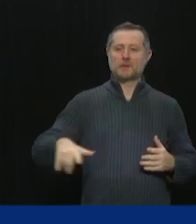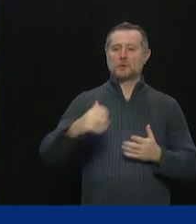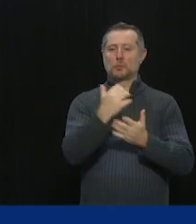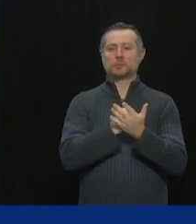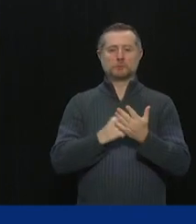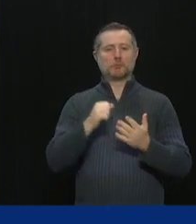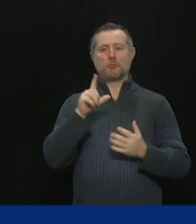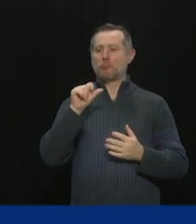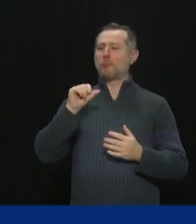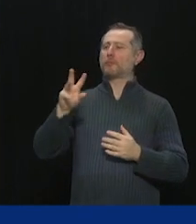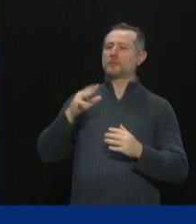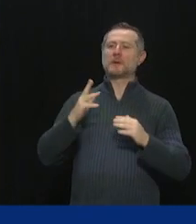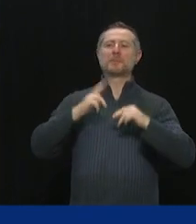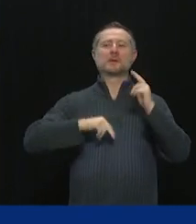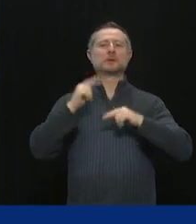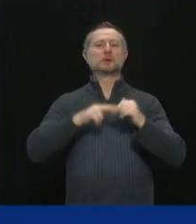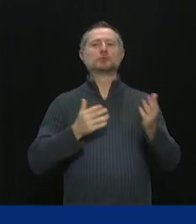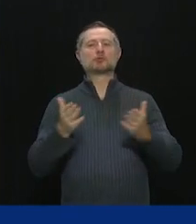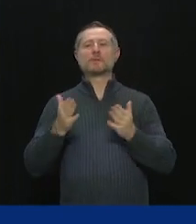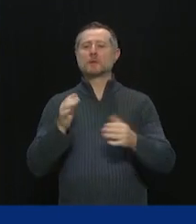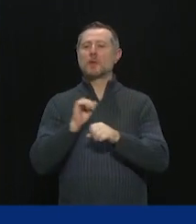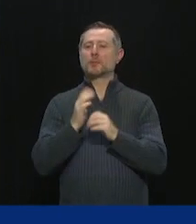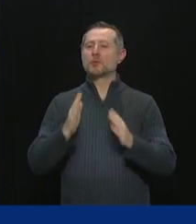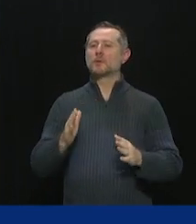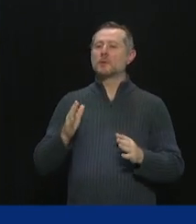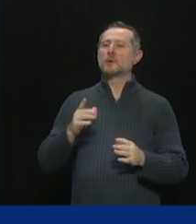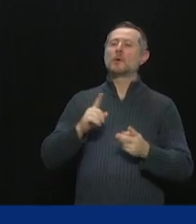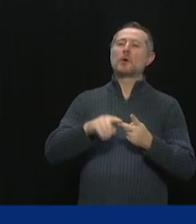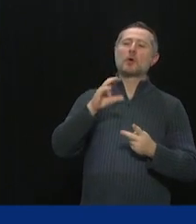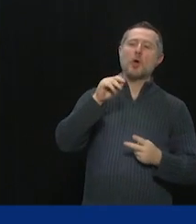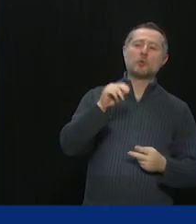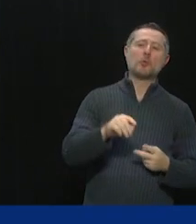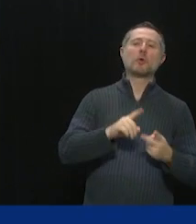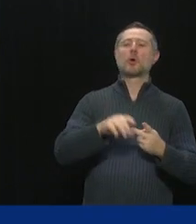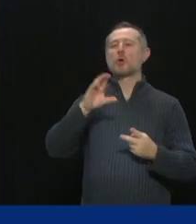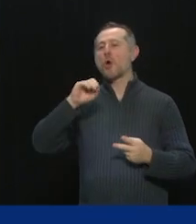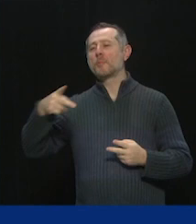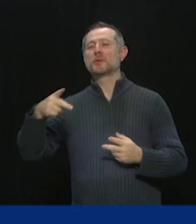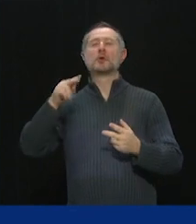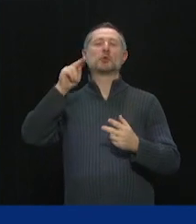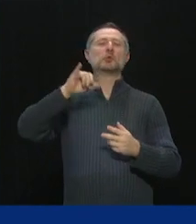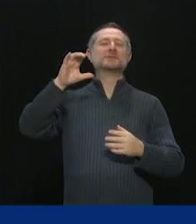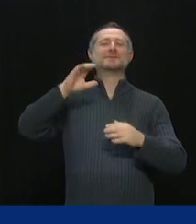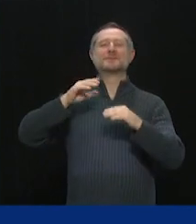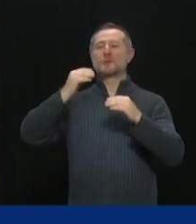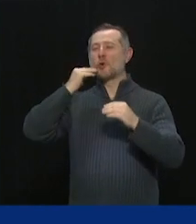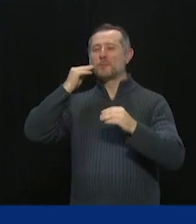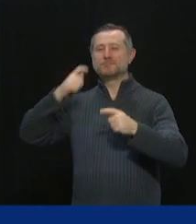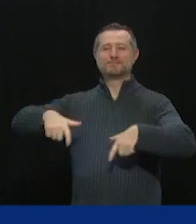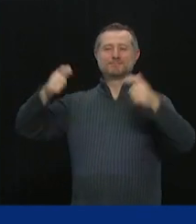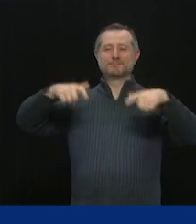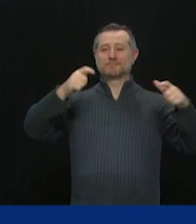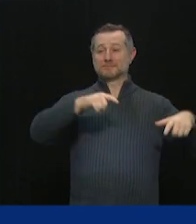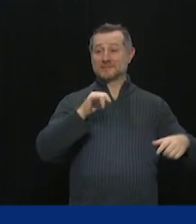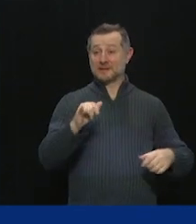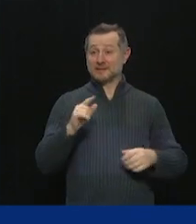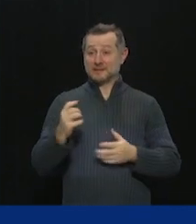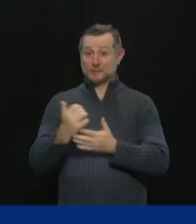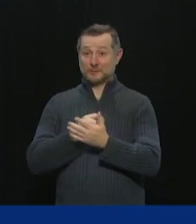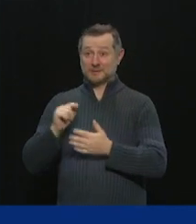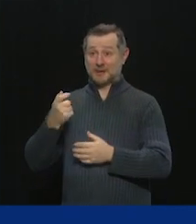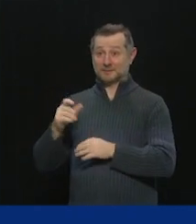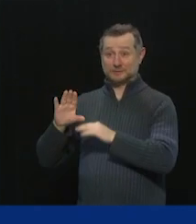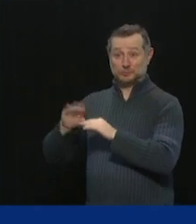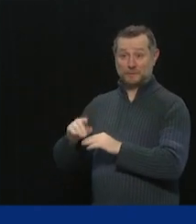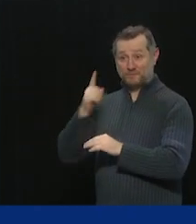building service employees at some of our condos and co-ops in New York City who take advantage of tax breaks. You're taking advantage of tax breaks to put these